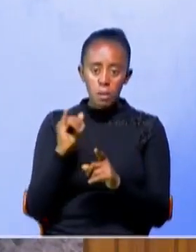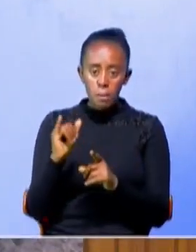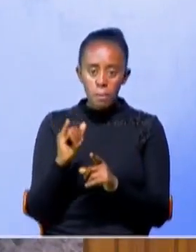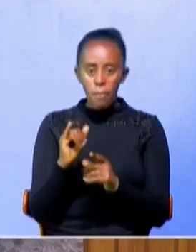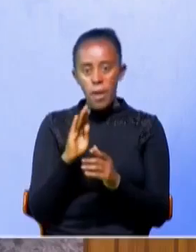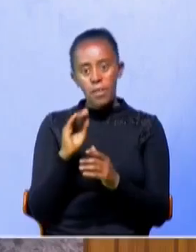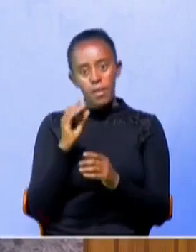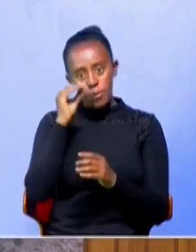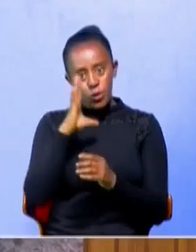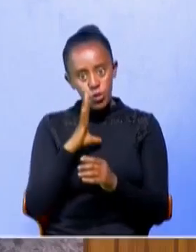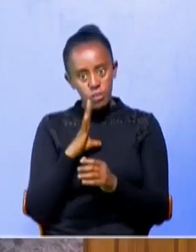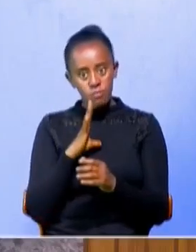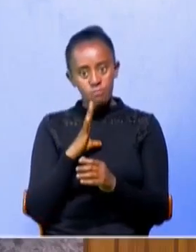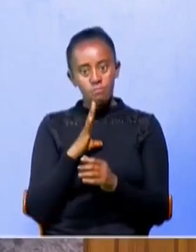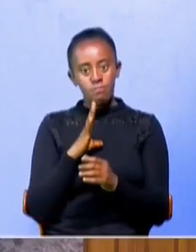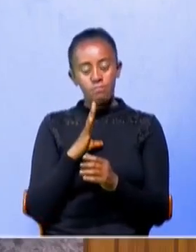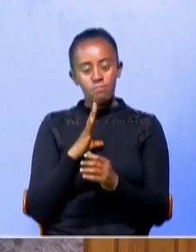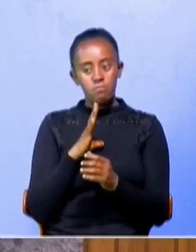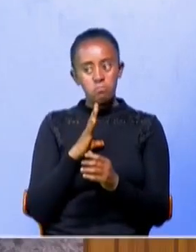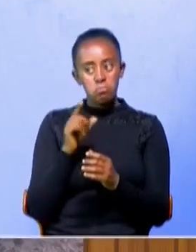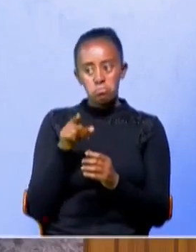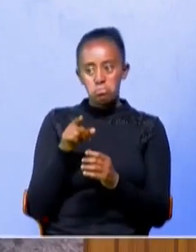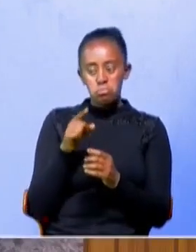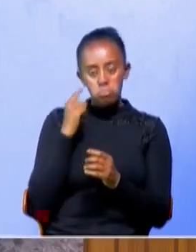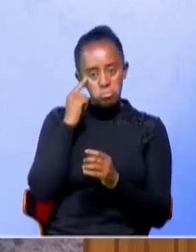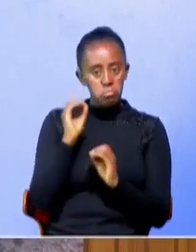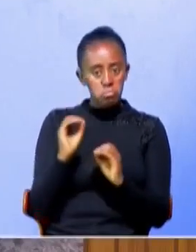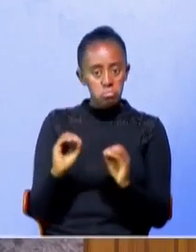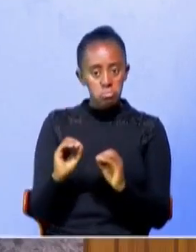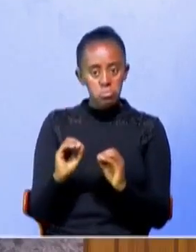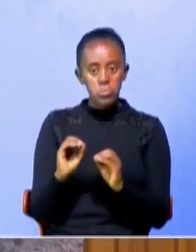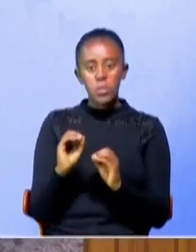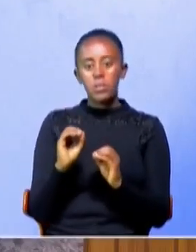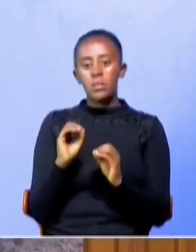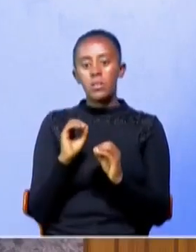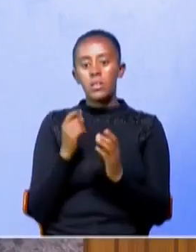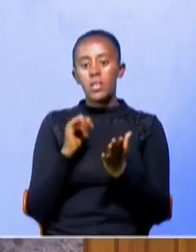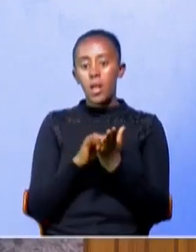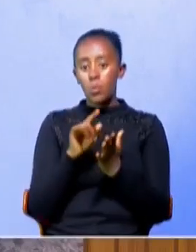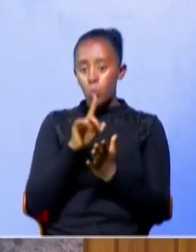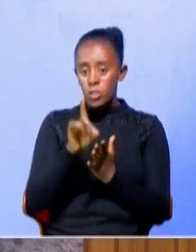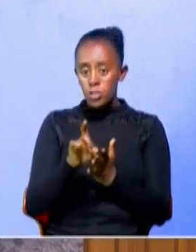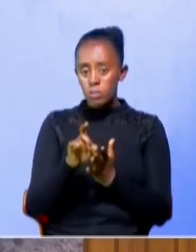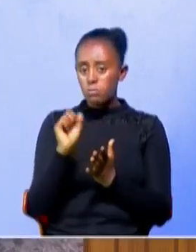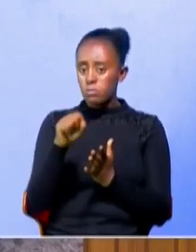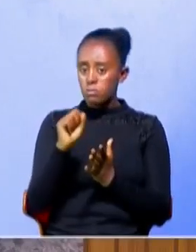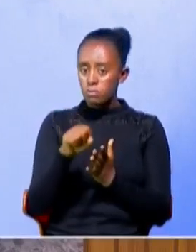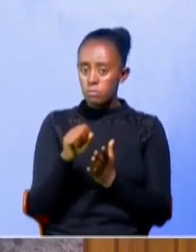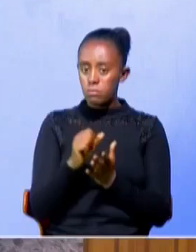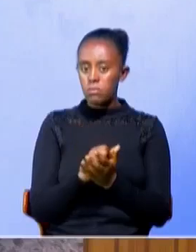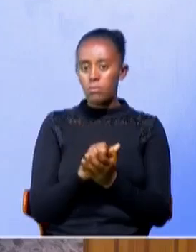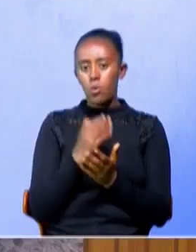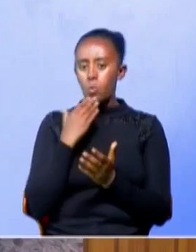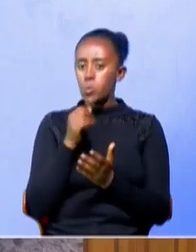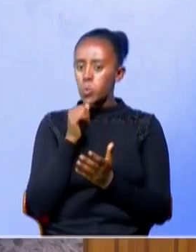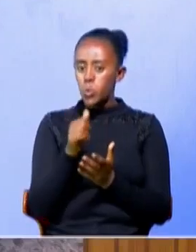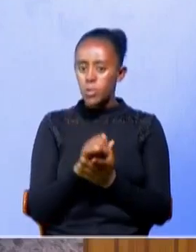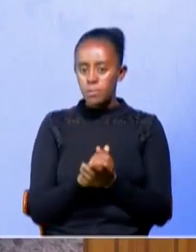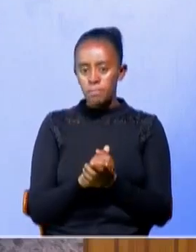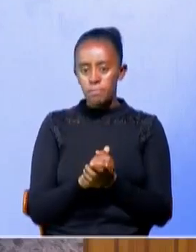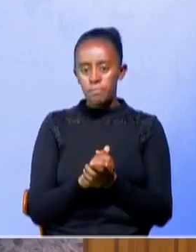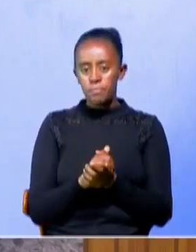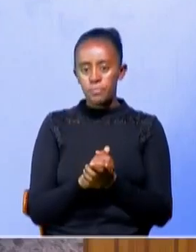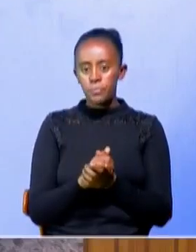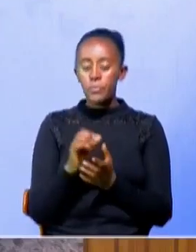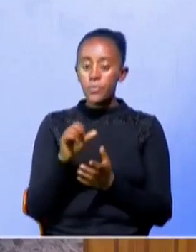person. If it does not concern him, that question, yeah, and not good.